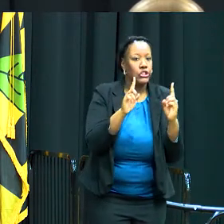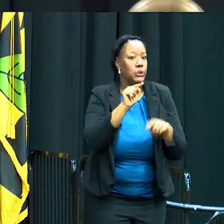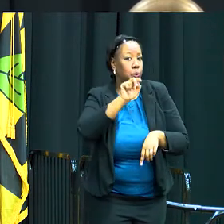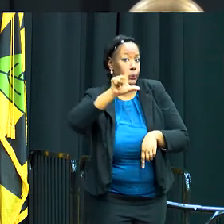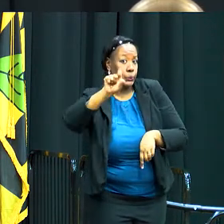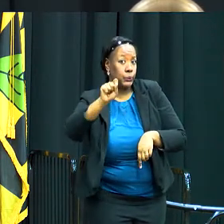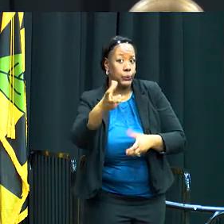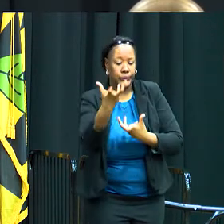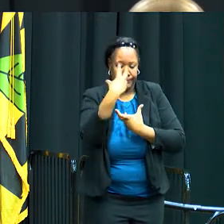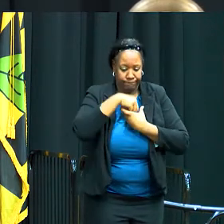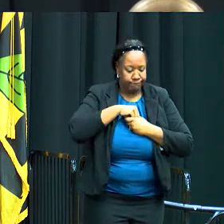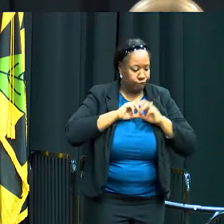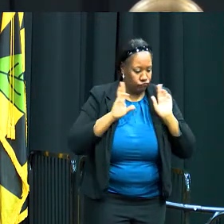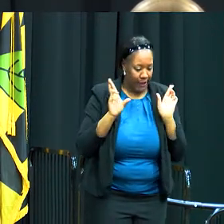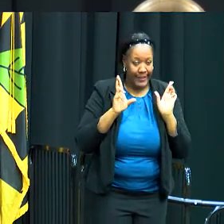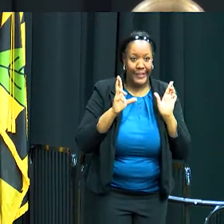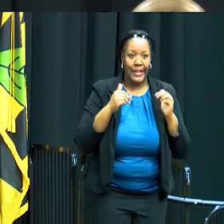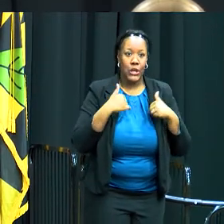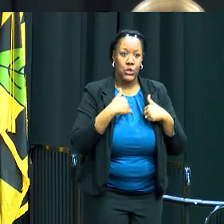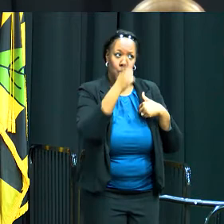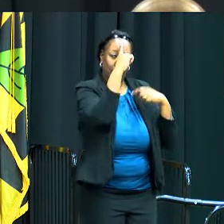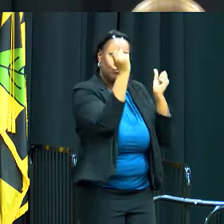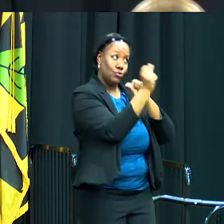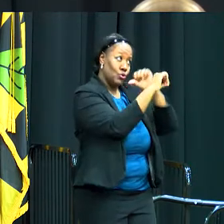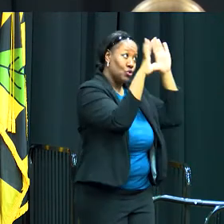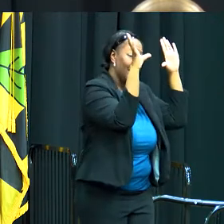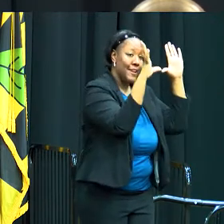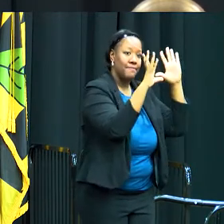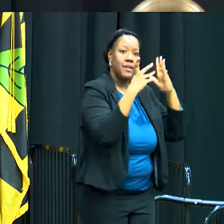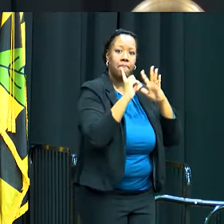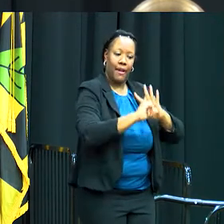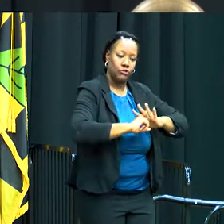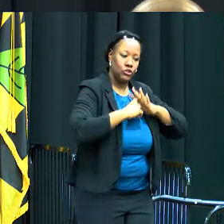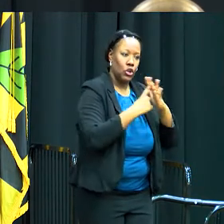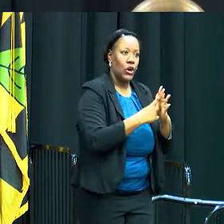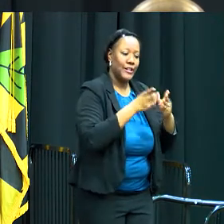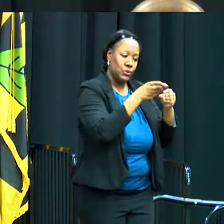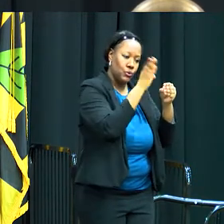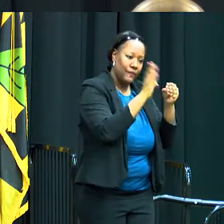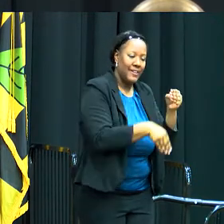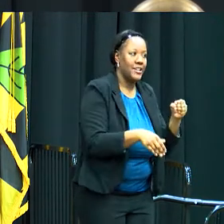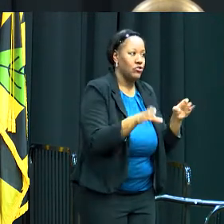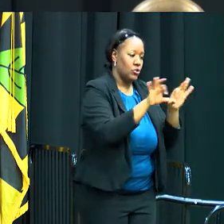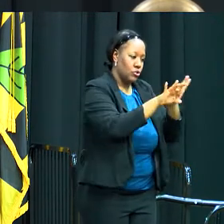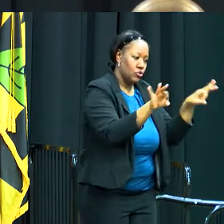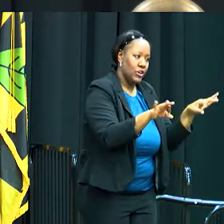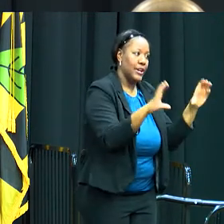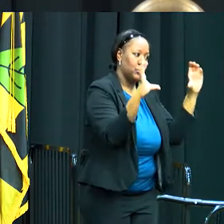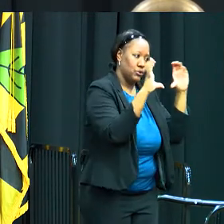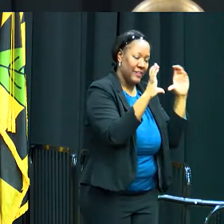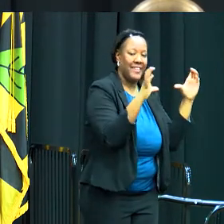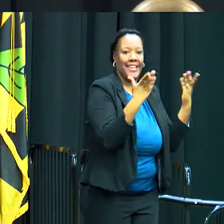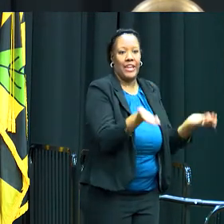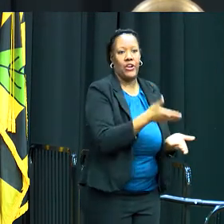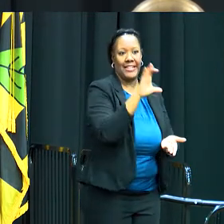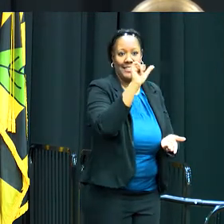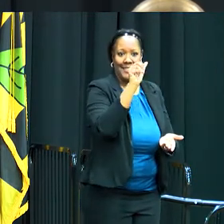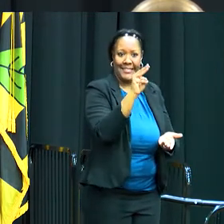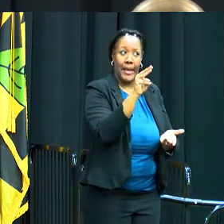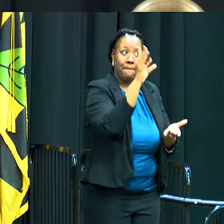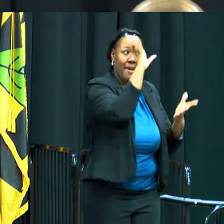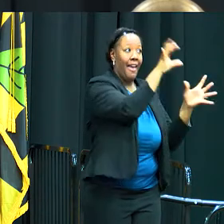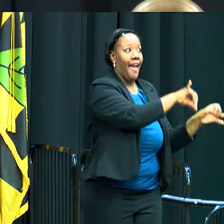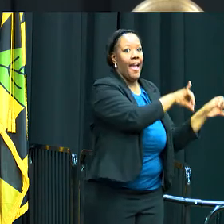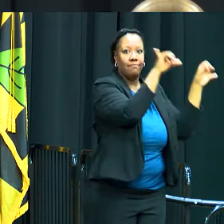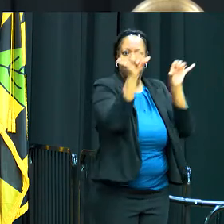need, you have dared to dream by starting your journey to a degree or a certificate at CSM, and making sure your